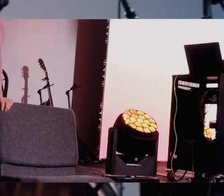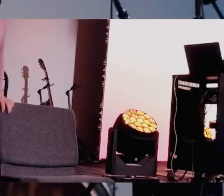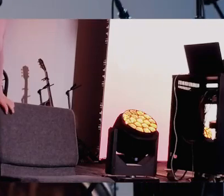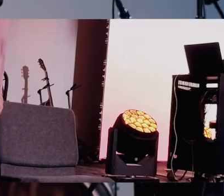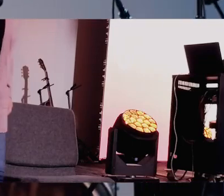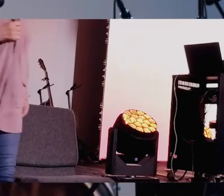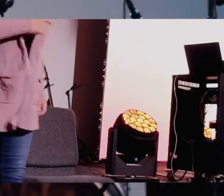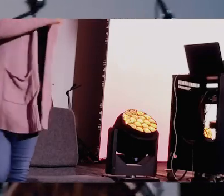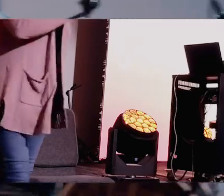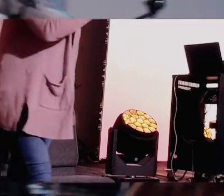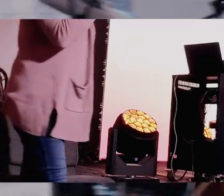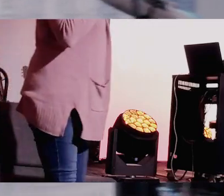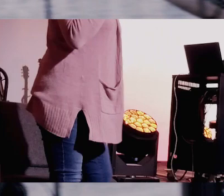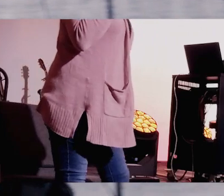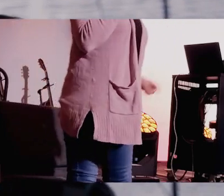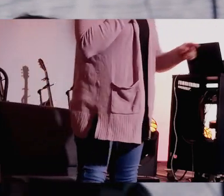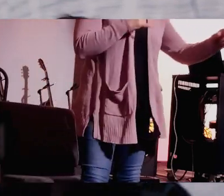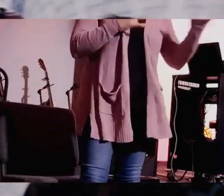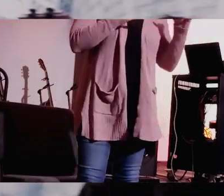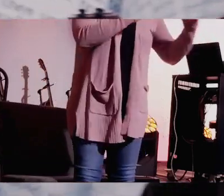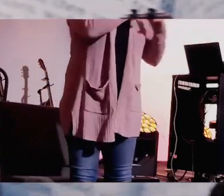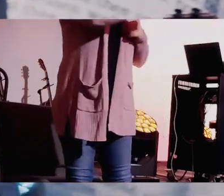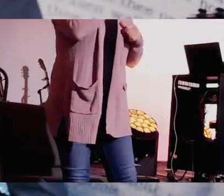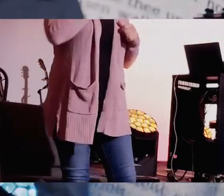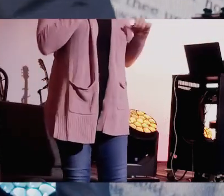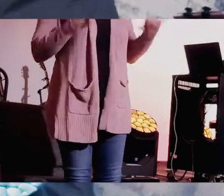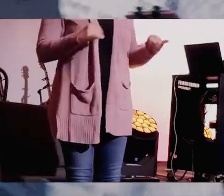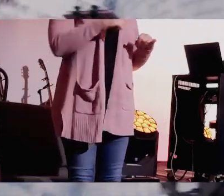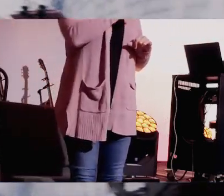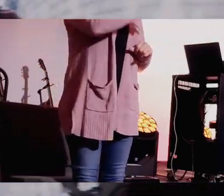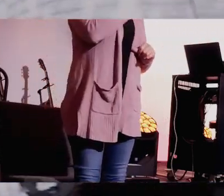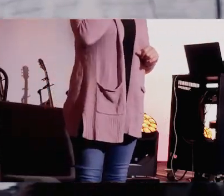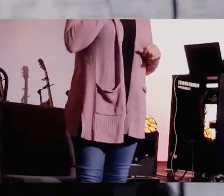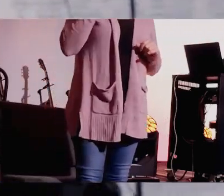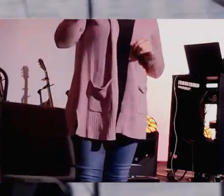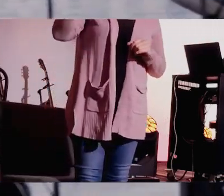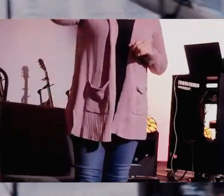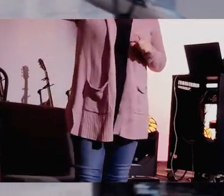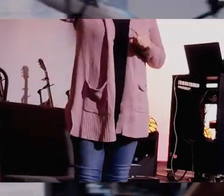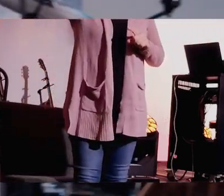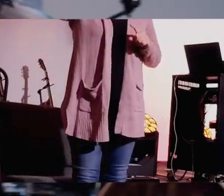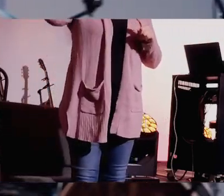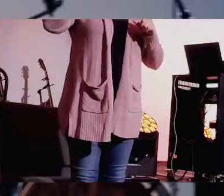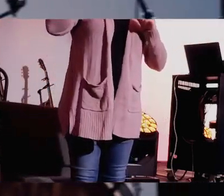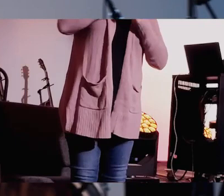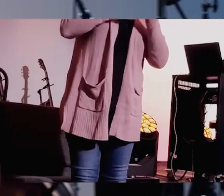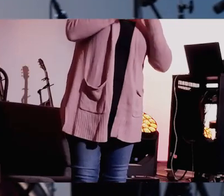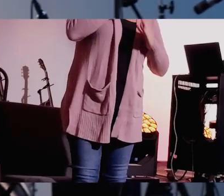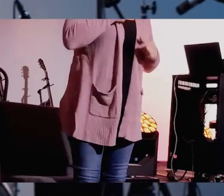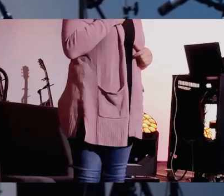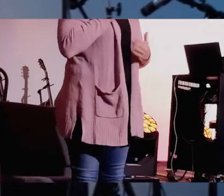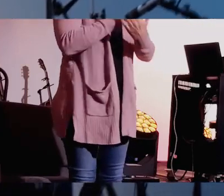Well, Pastor, I hear this now. Well, I hear you in the Spirit, but here's the truth. Well, I don't really know if that's it. I go home and I'm like, yeah,